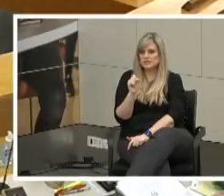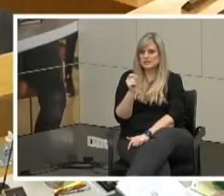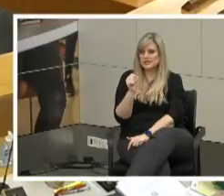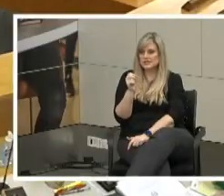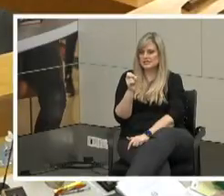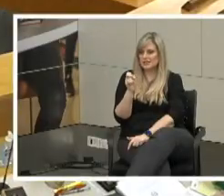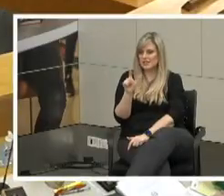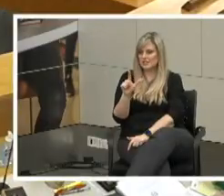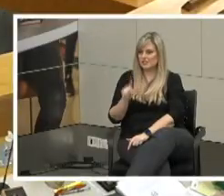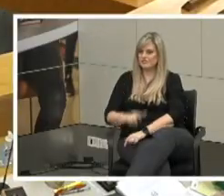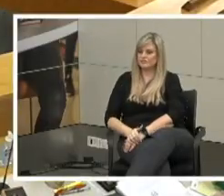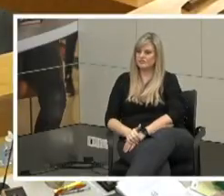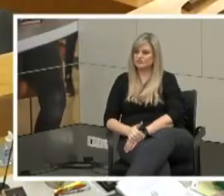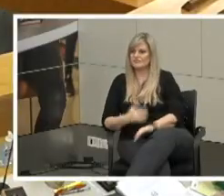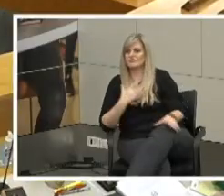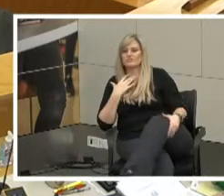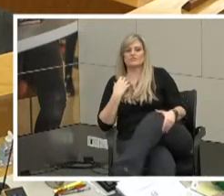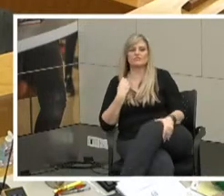here